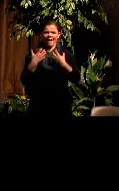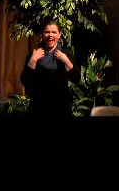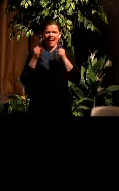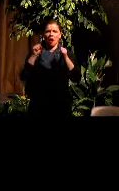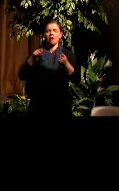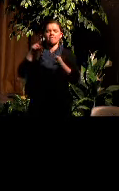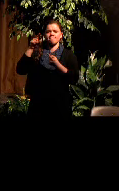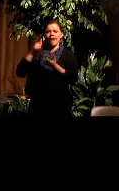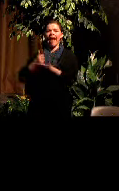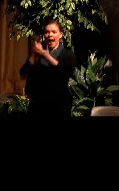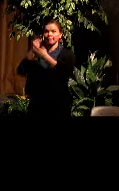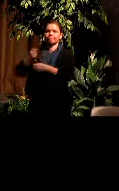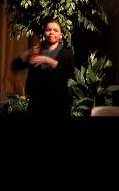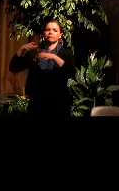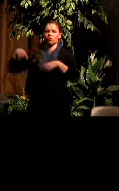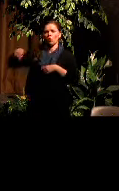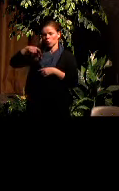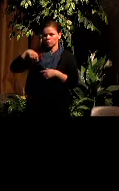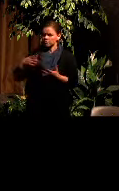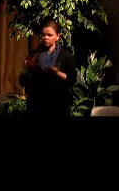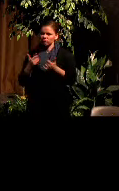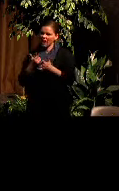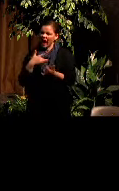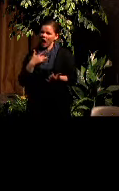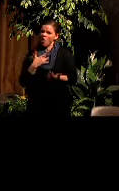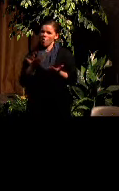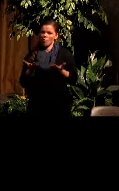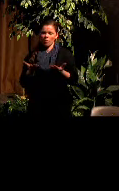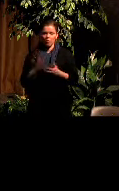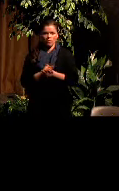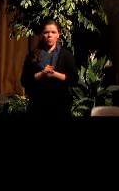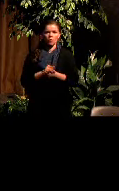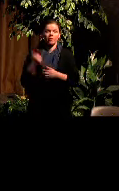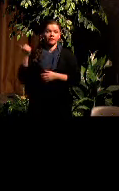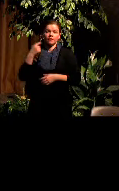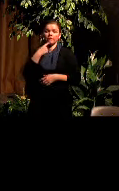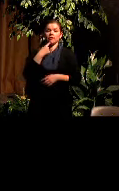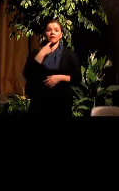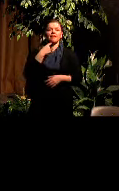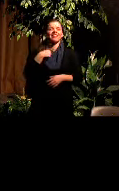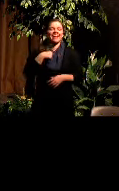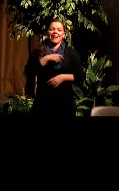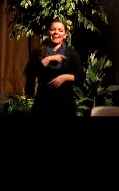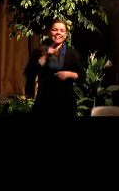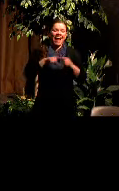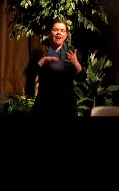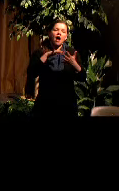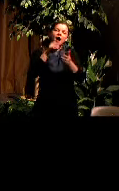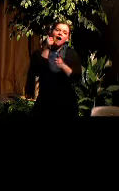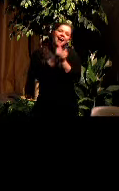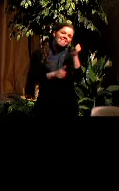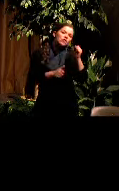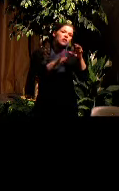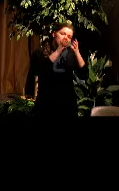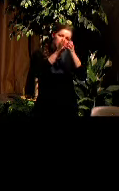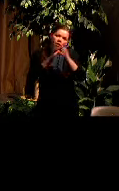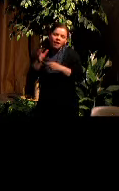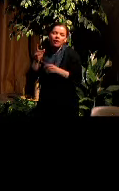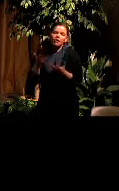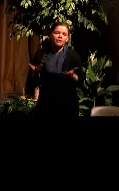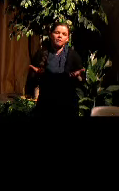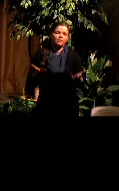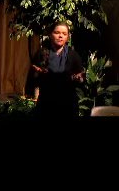good question. So, for example, for the wood thrush, we just haven't done the research to try to, we can't study every species. We're not even monitoring every